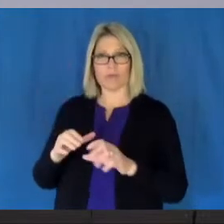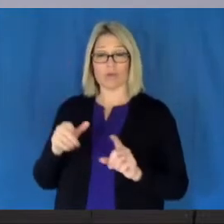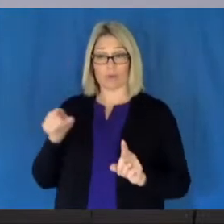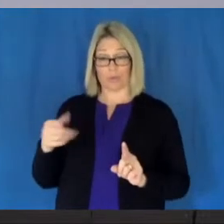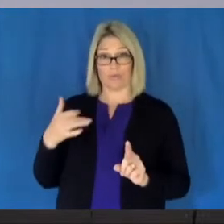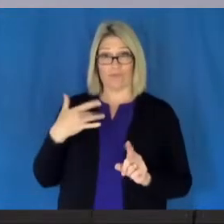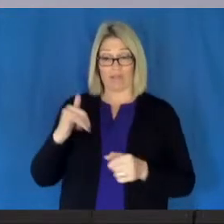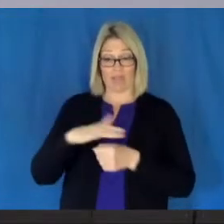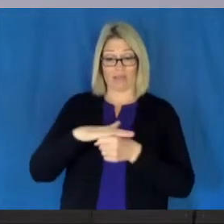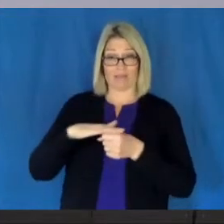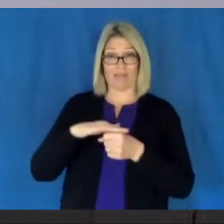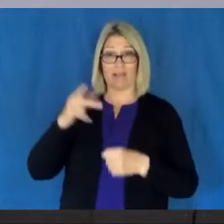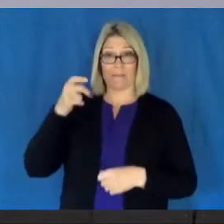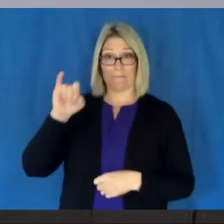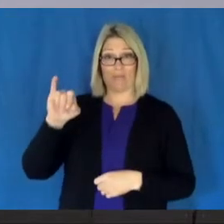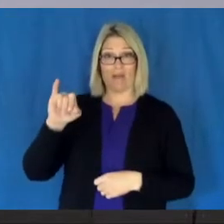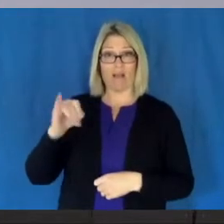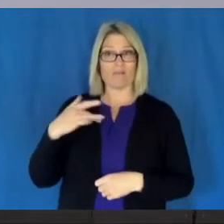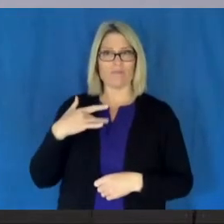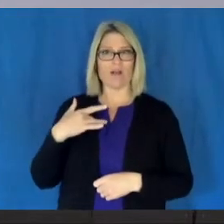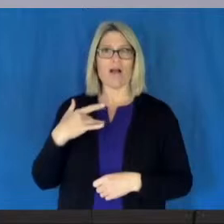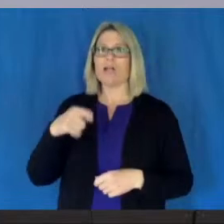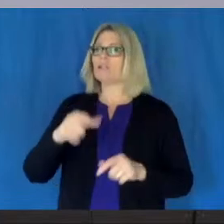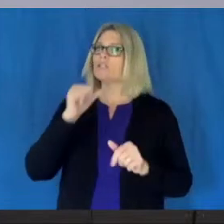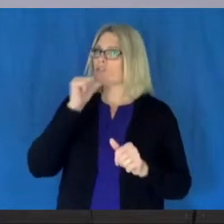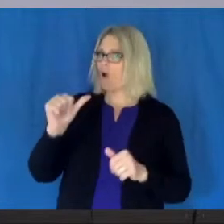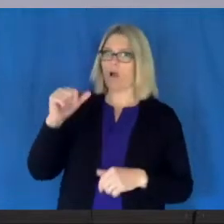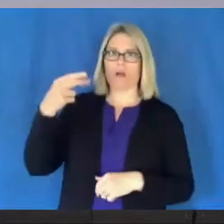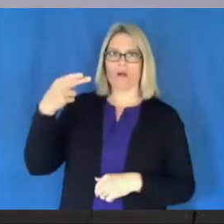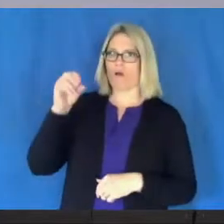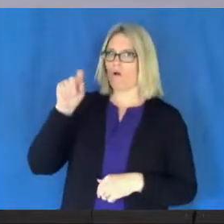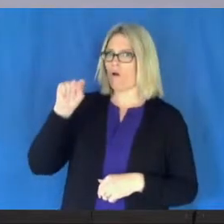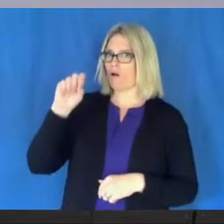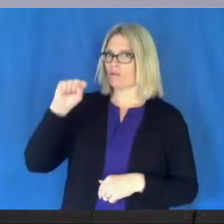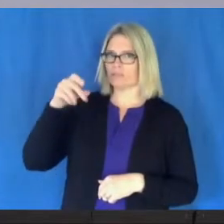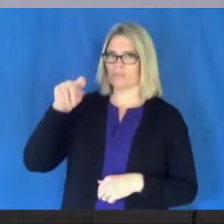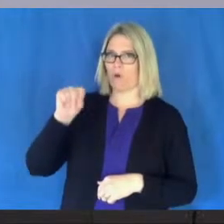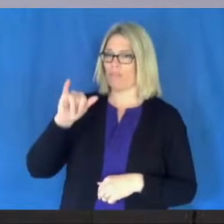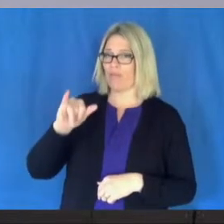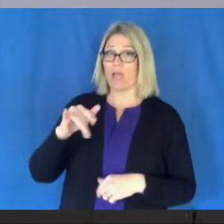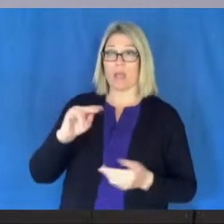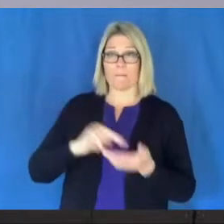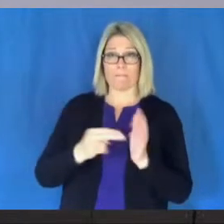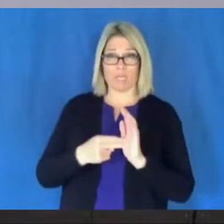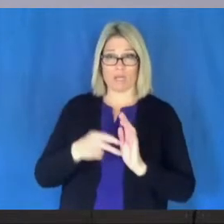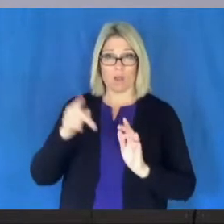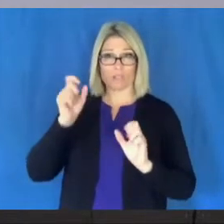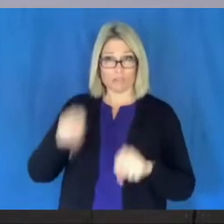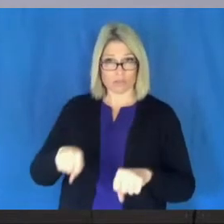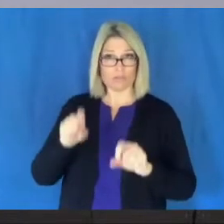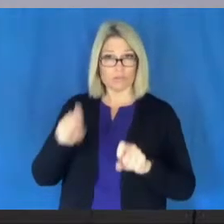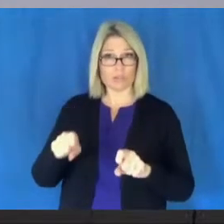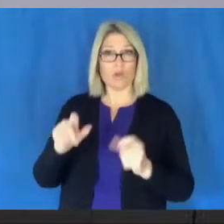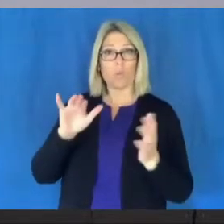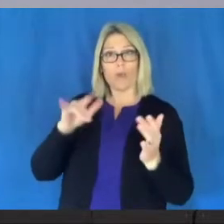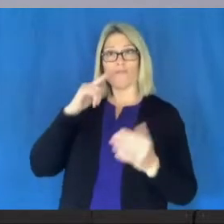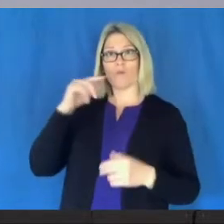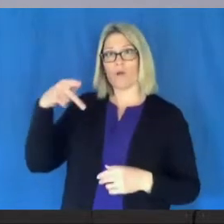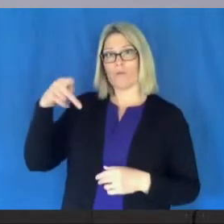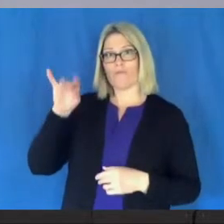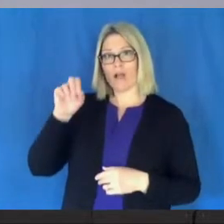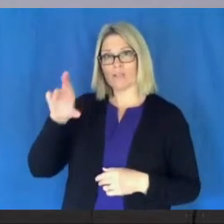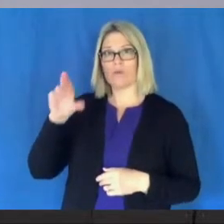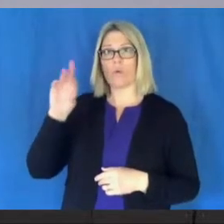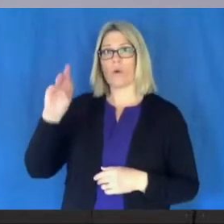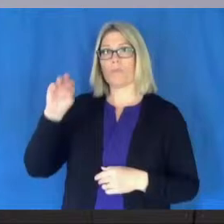jurisdiction, PEI, which isn't a hotspot at this point, is still to wait for the Pfizer or Moderna or take the first